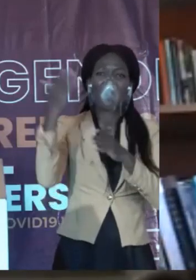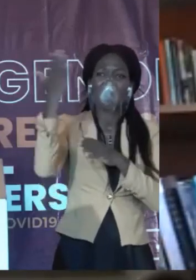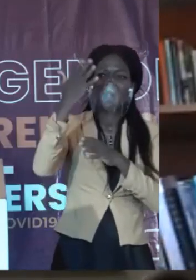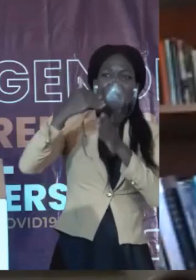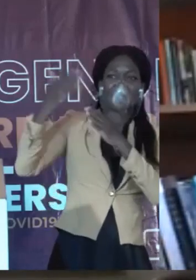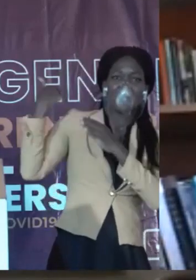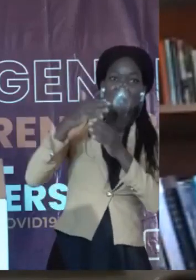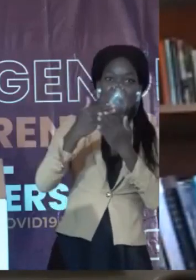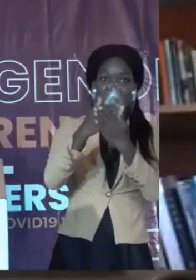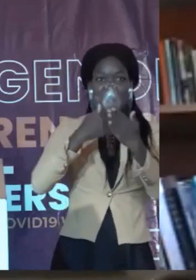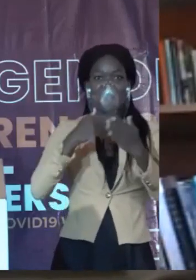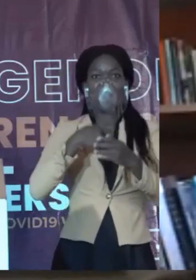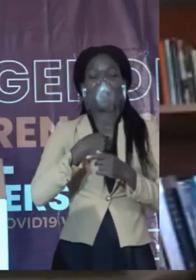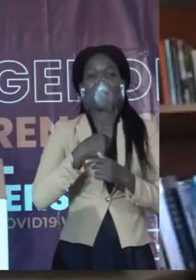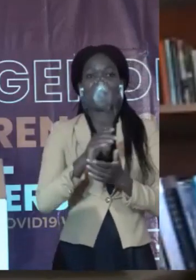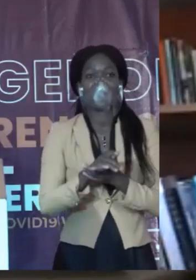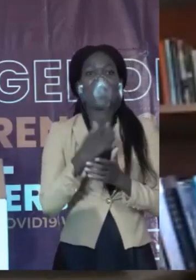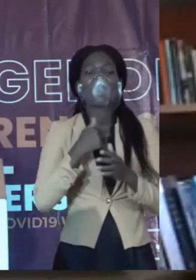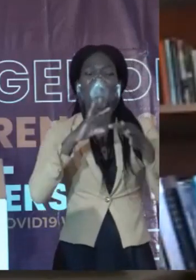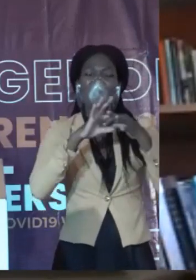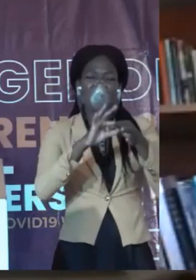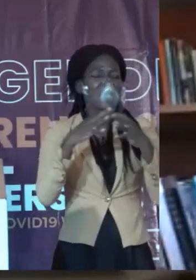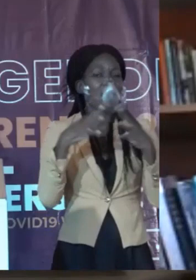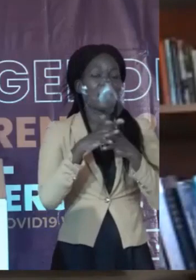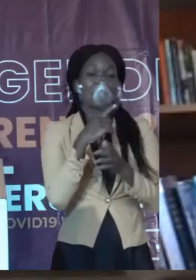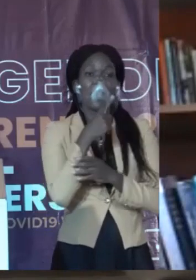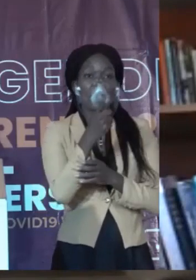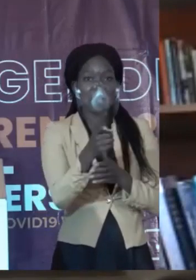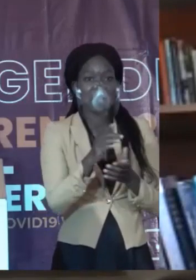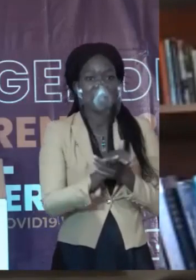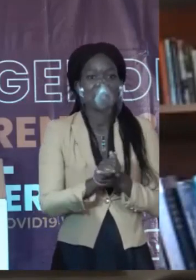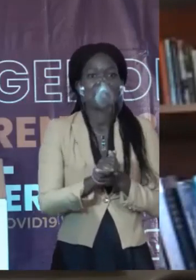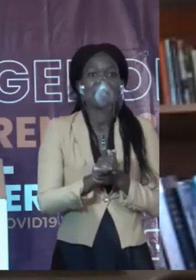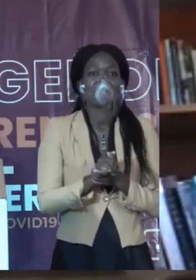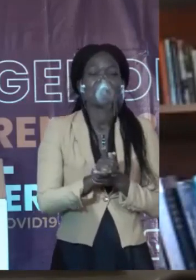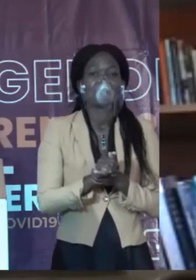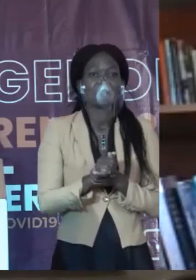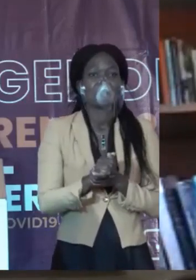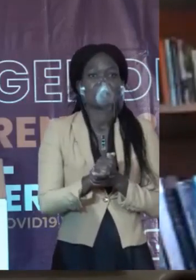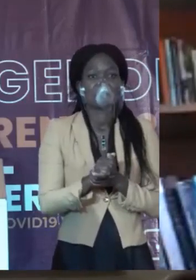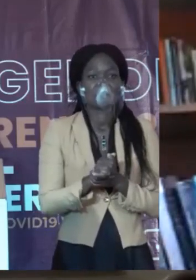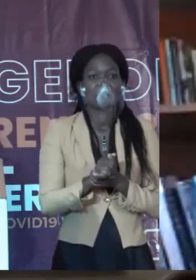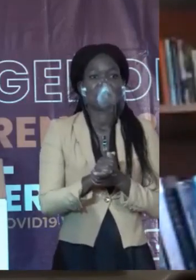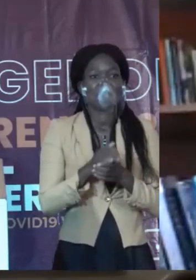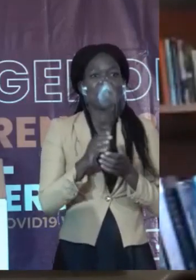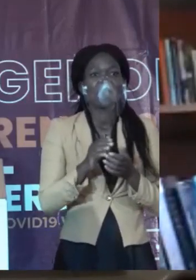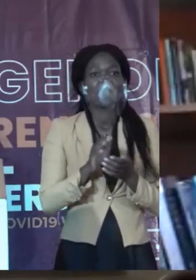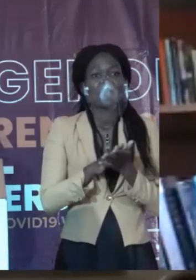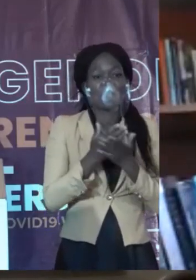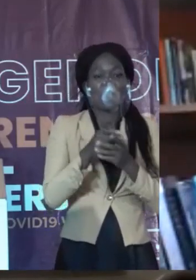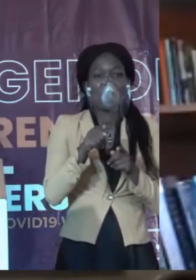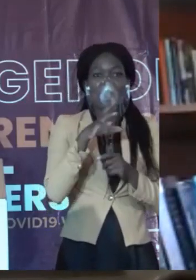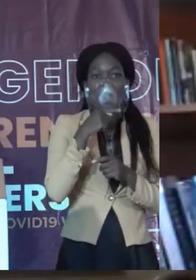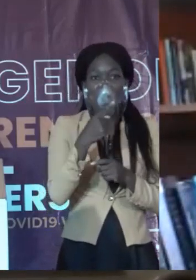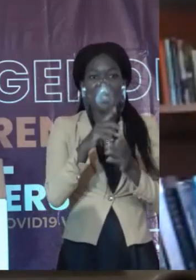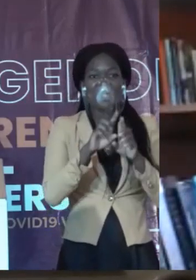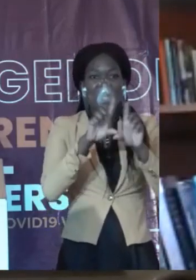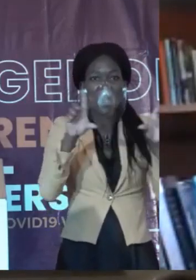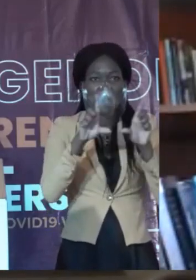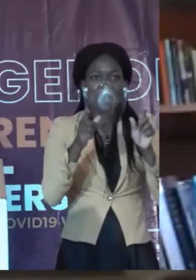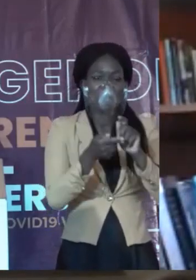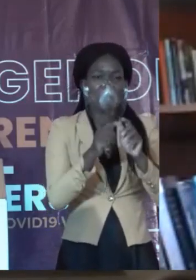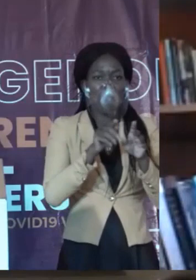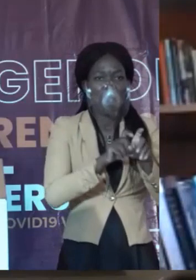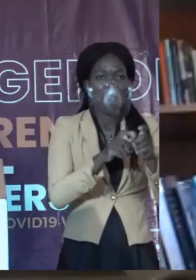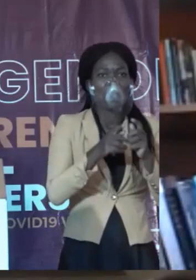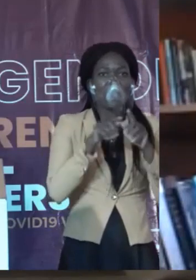and fully and wholeheartedly agree with. Nyaradza, you talk about deconstructing the language and moving away from patriarchy. And I think that is something